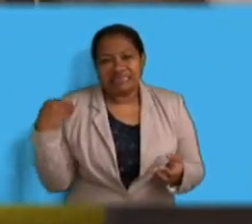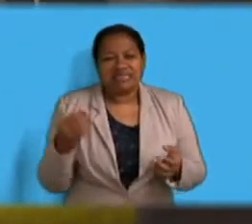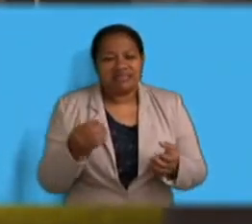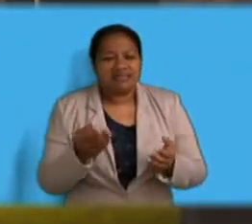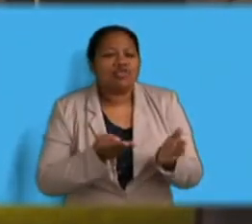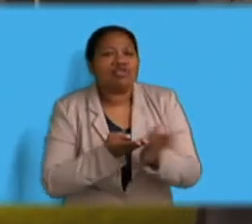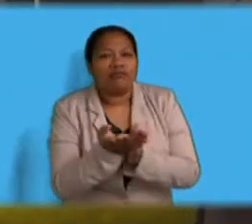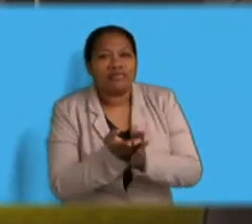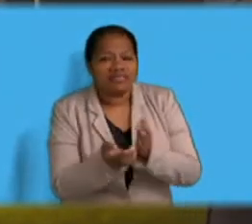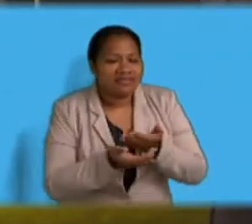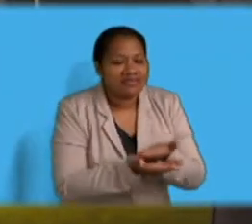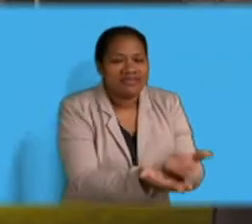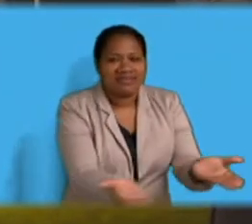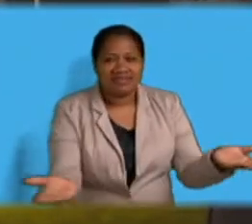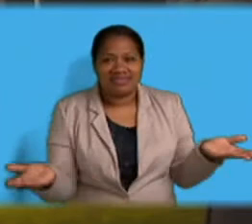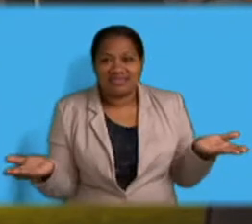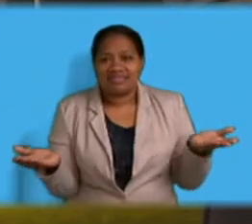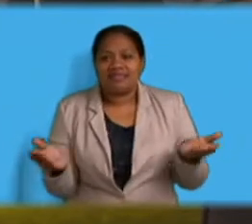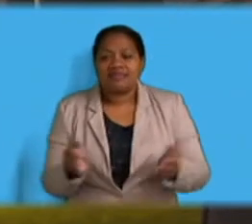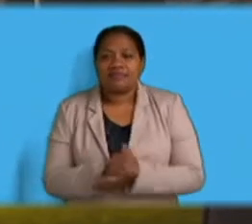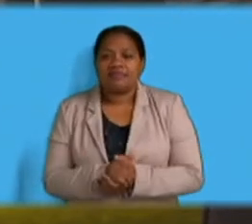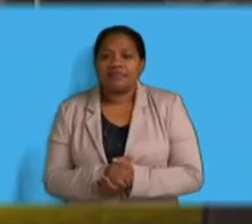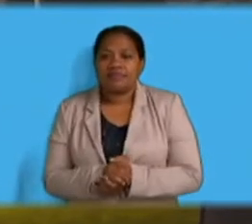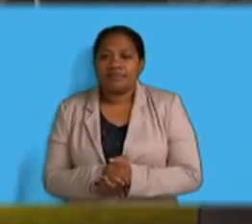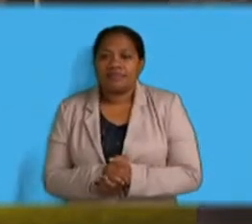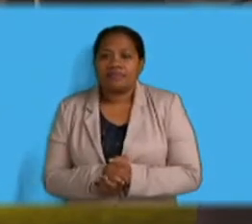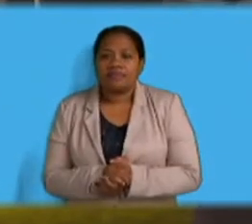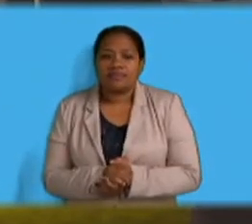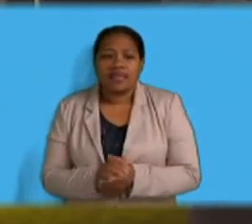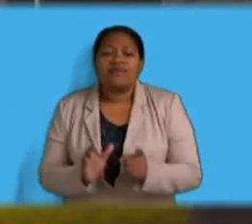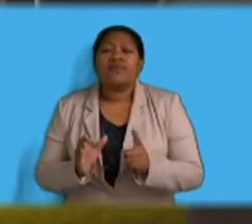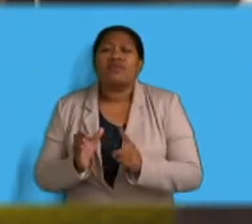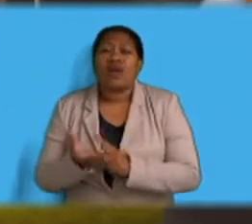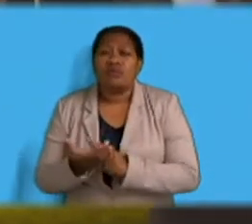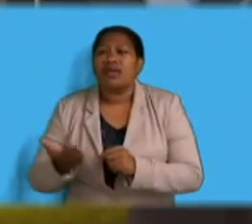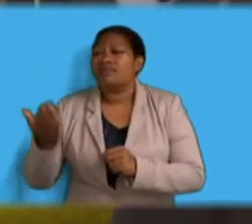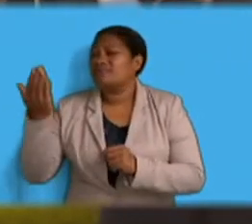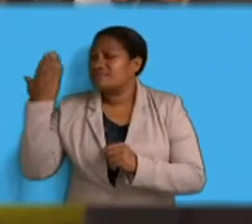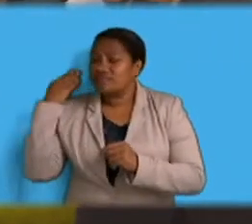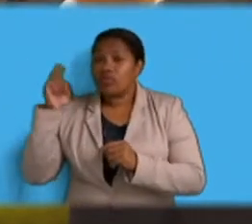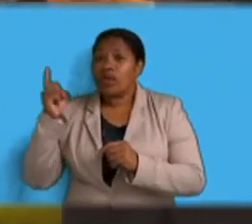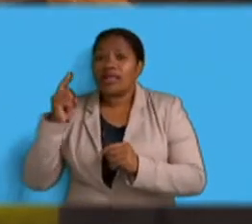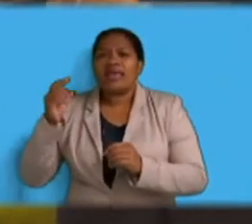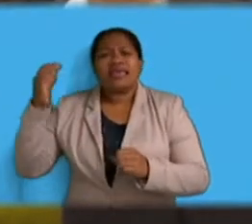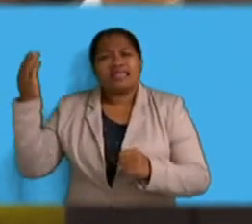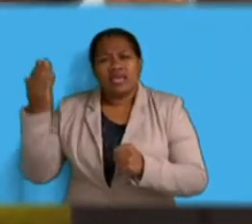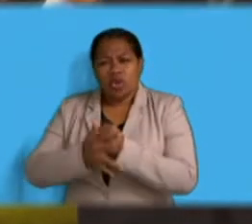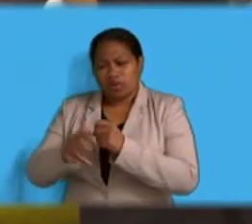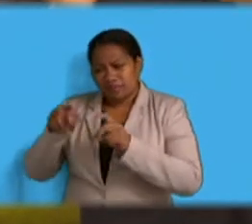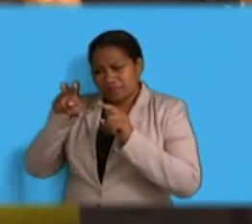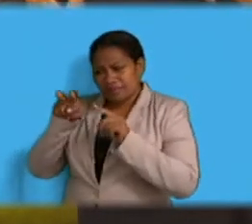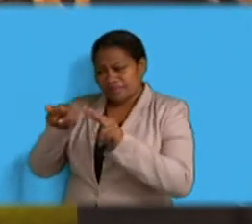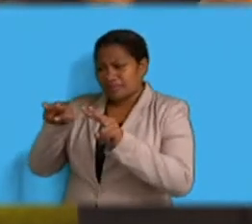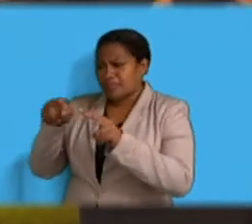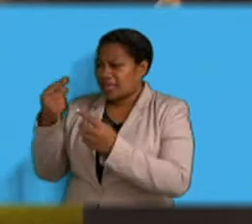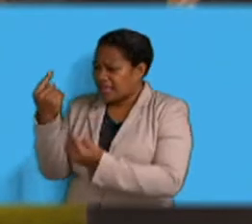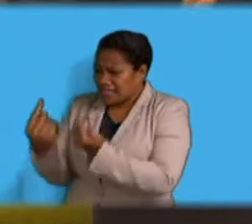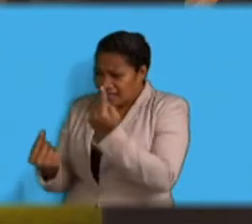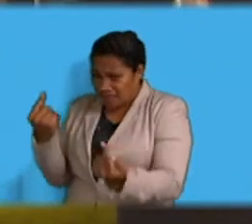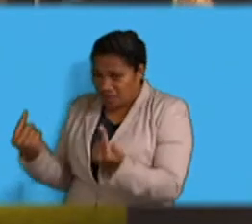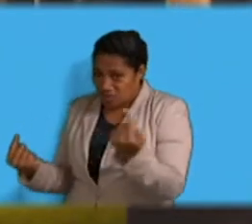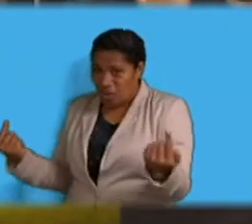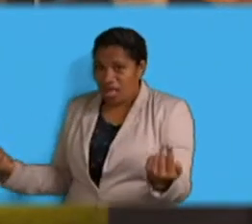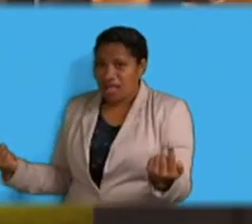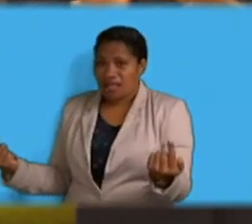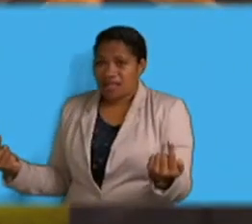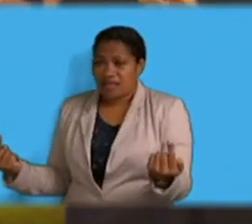The culture, Madam Speaker, in the civil service for decades has been, they don't view the individual Fijian citizen as their client. They